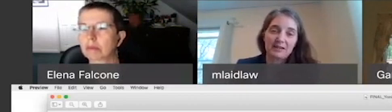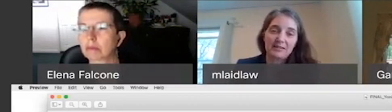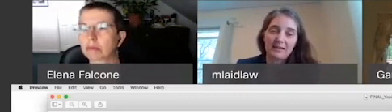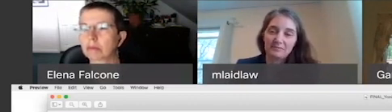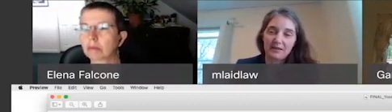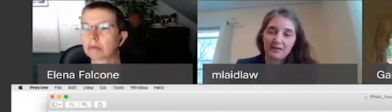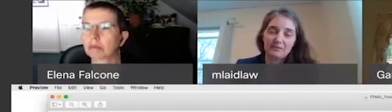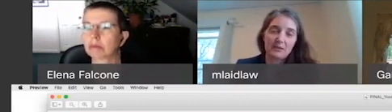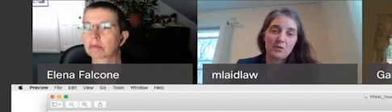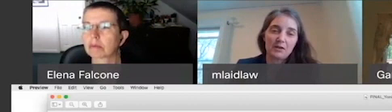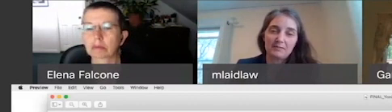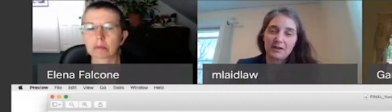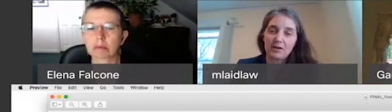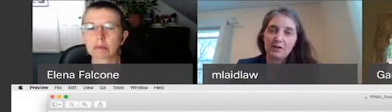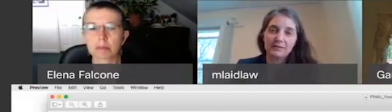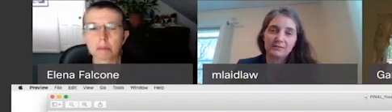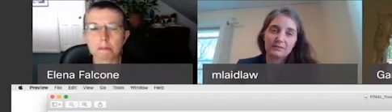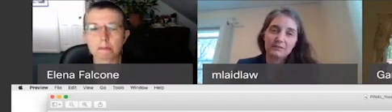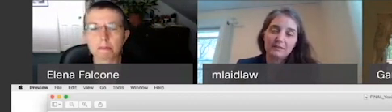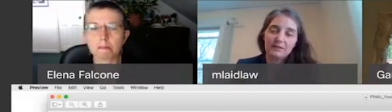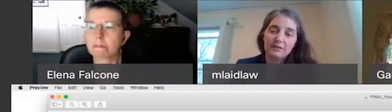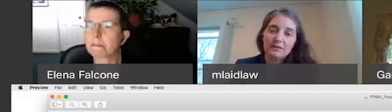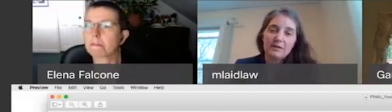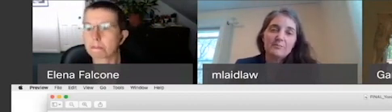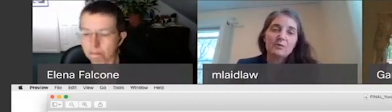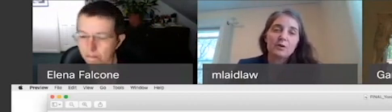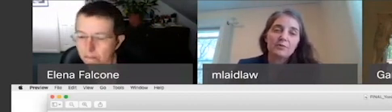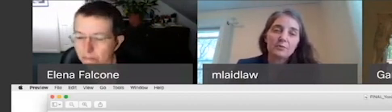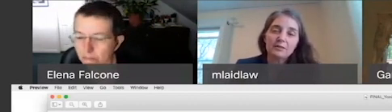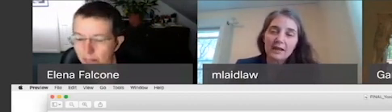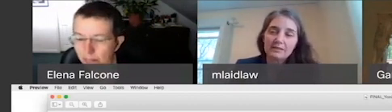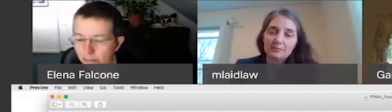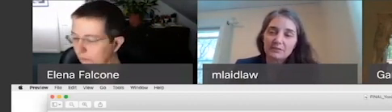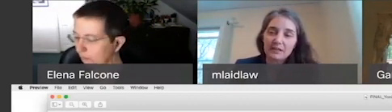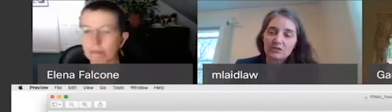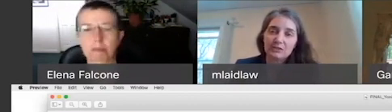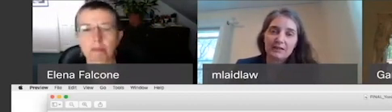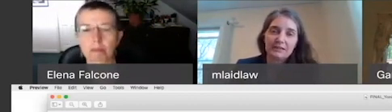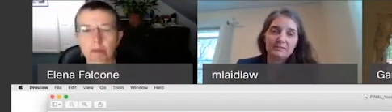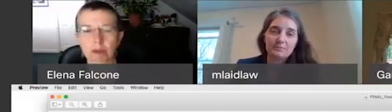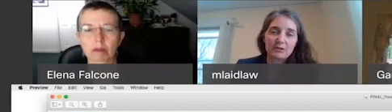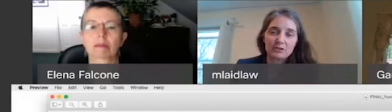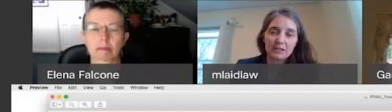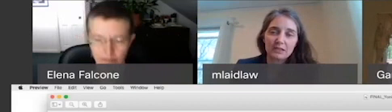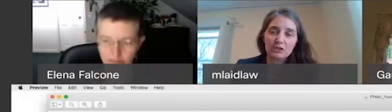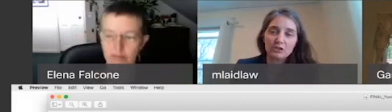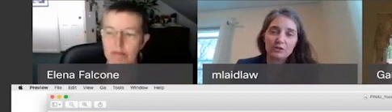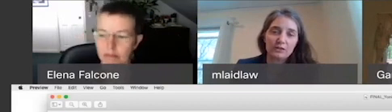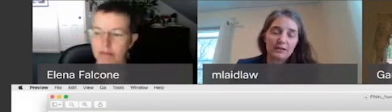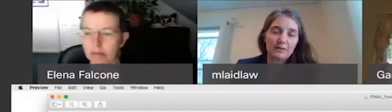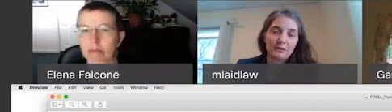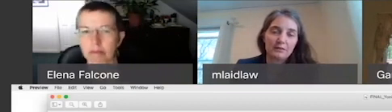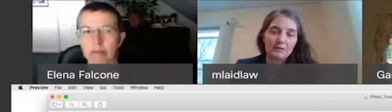of my clients' minds when they walk into my office. But where the real asset protection planning, especially in New York,